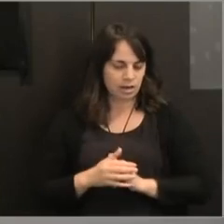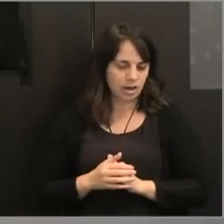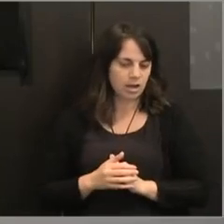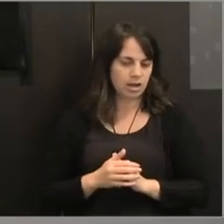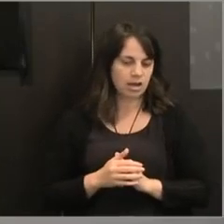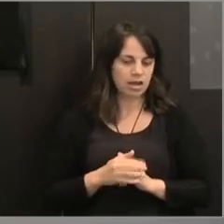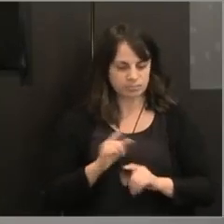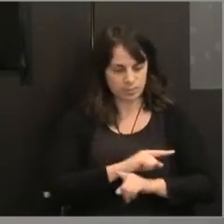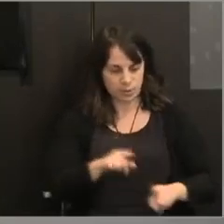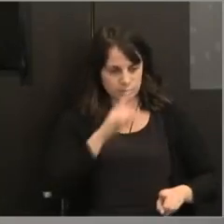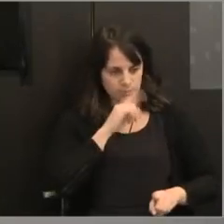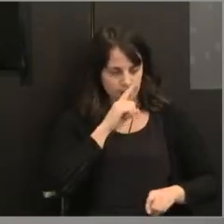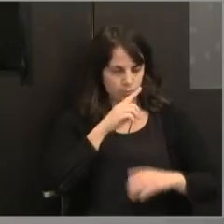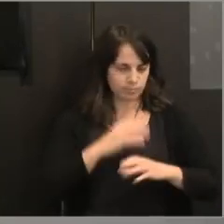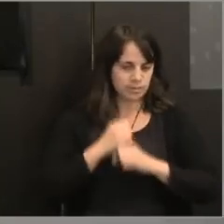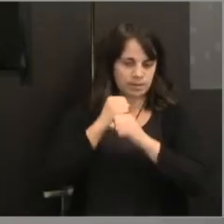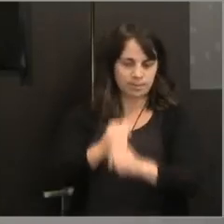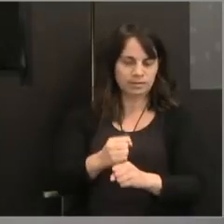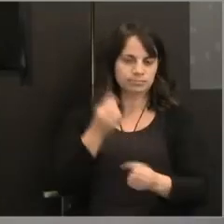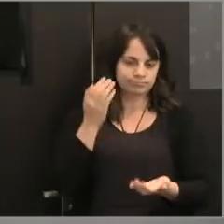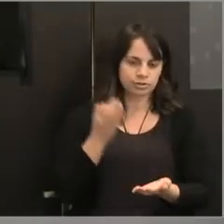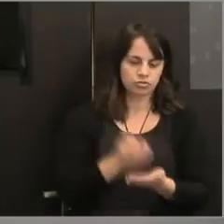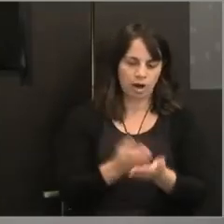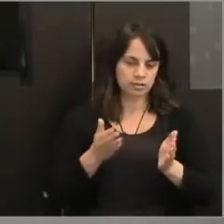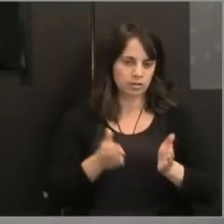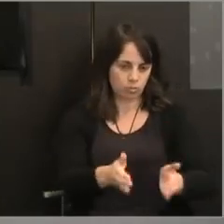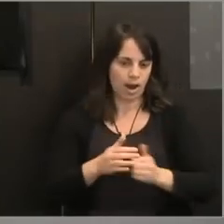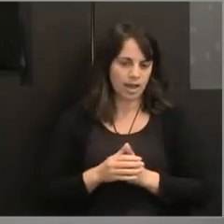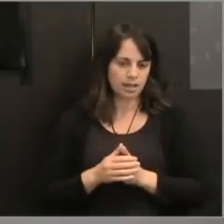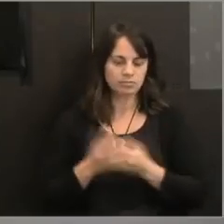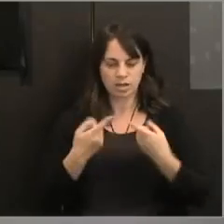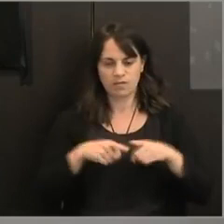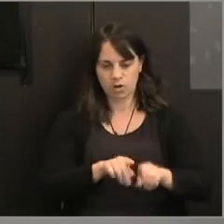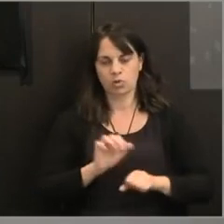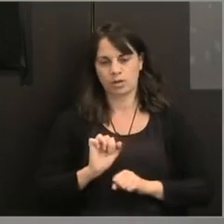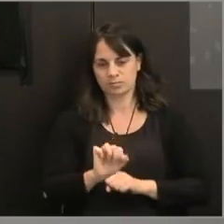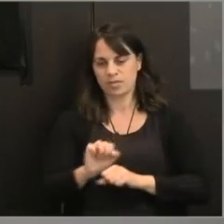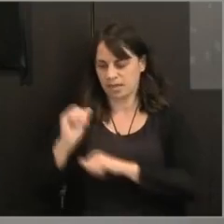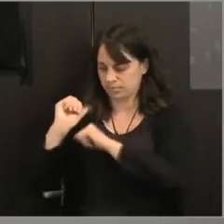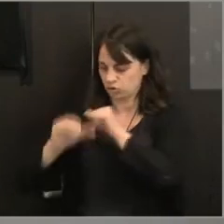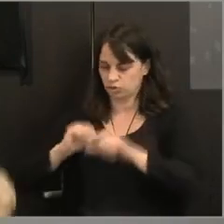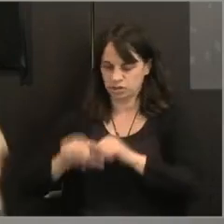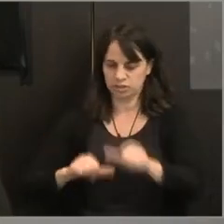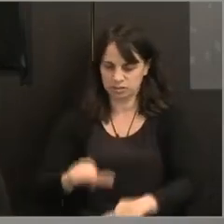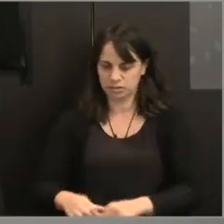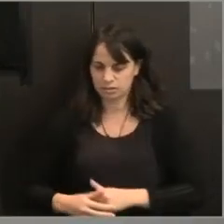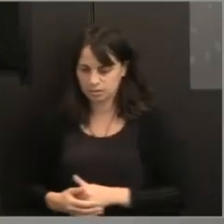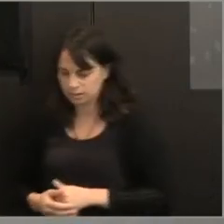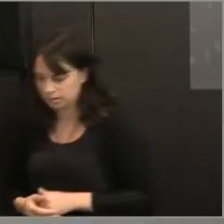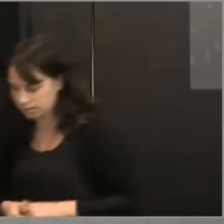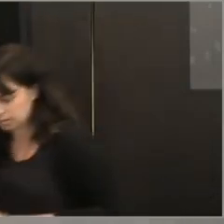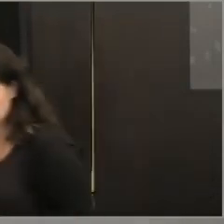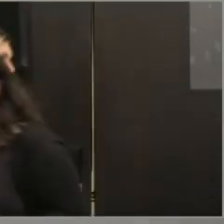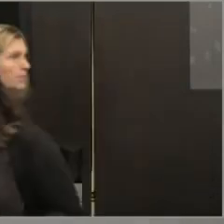to a relationship that was tika in terms of their constitutional traditions.